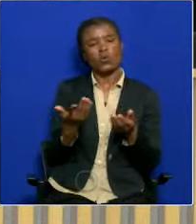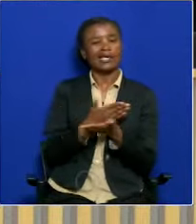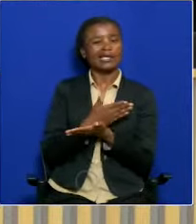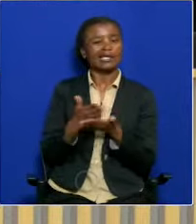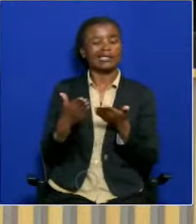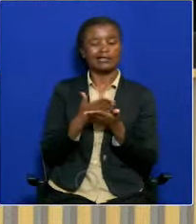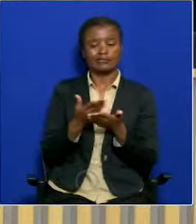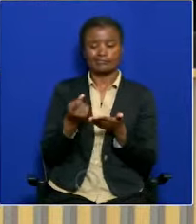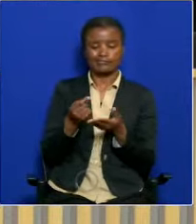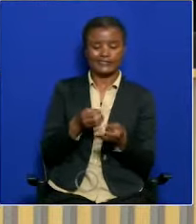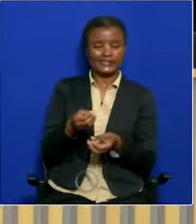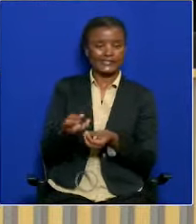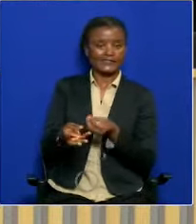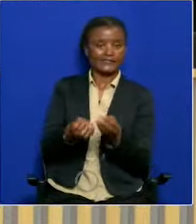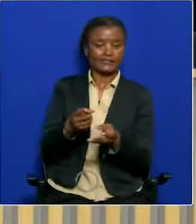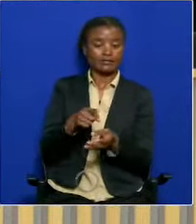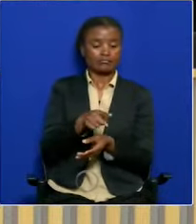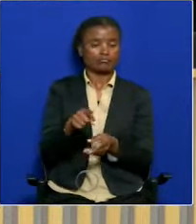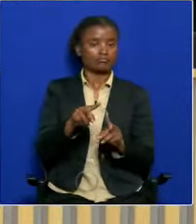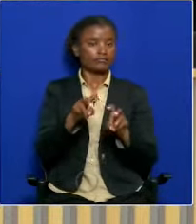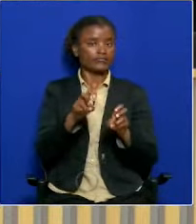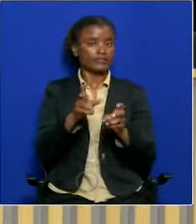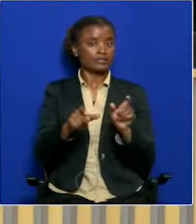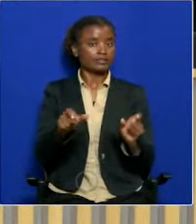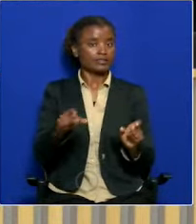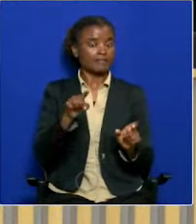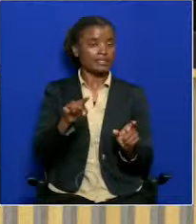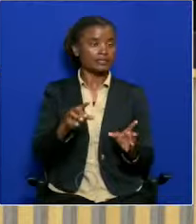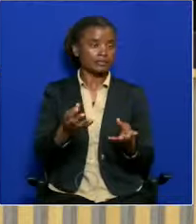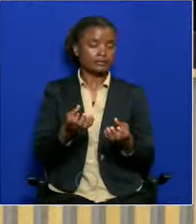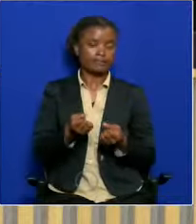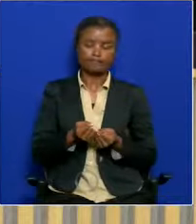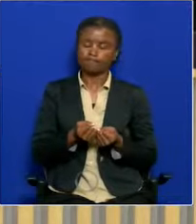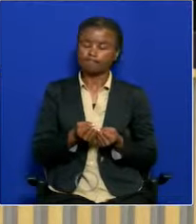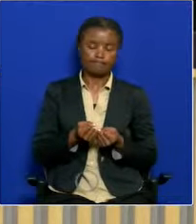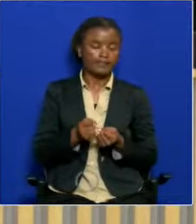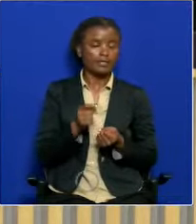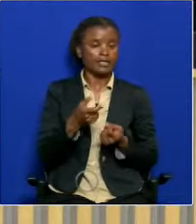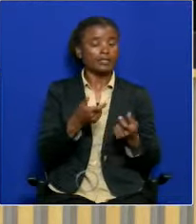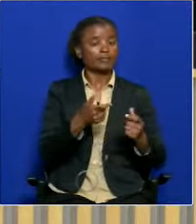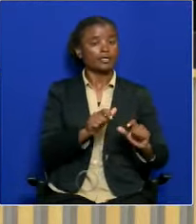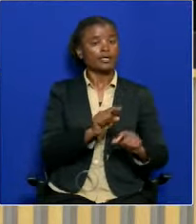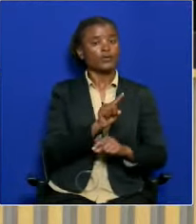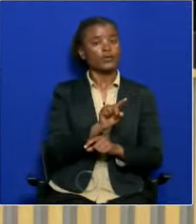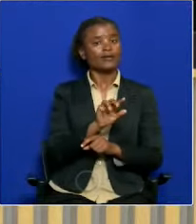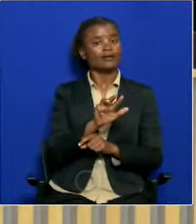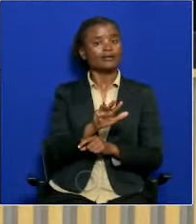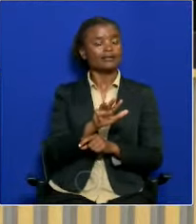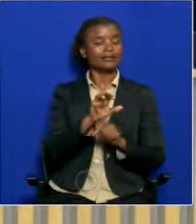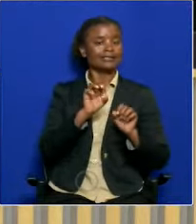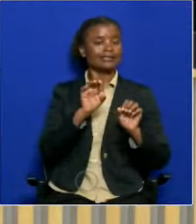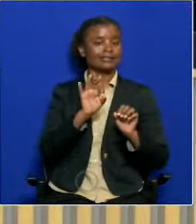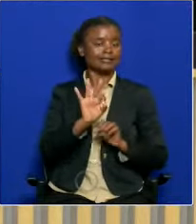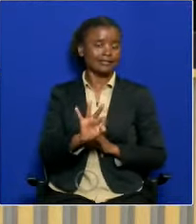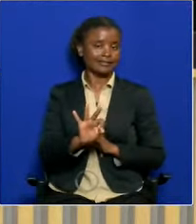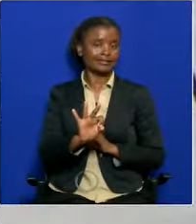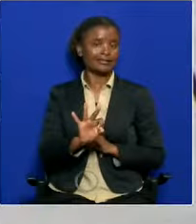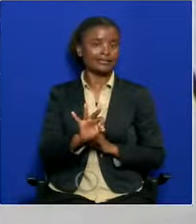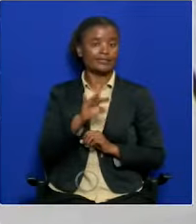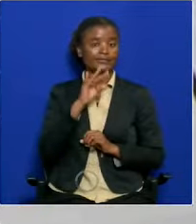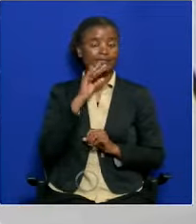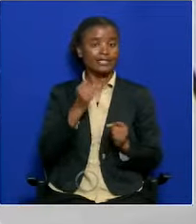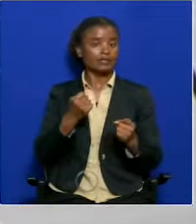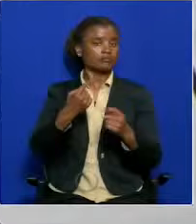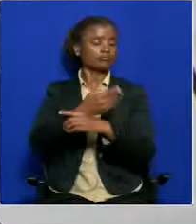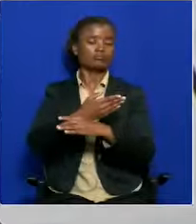My observation in paragraph 193 was therefore directed not to a contradiction, but rather at